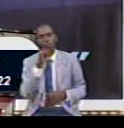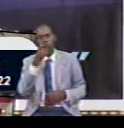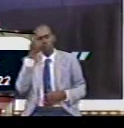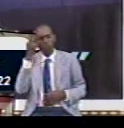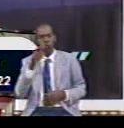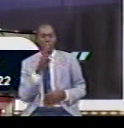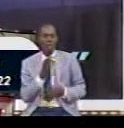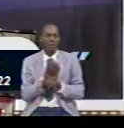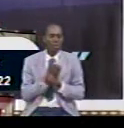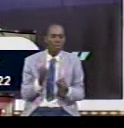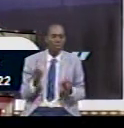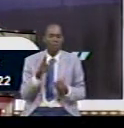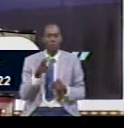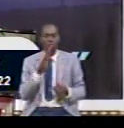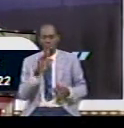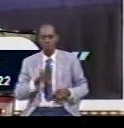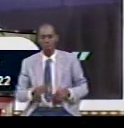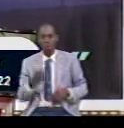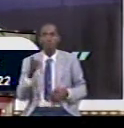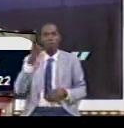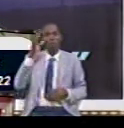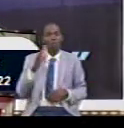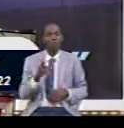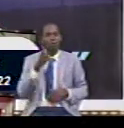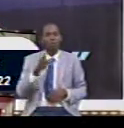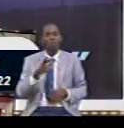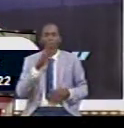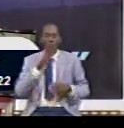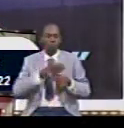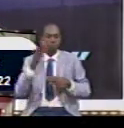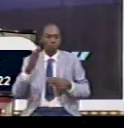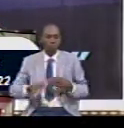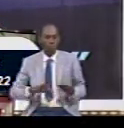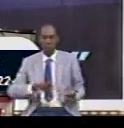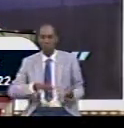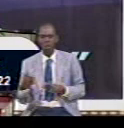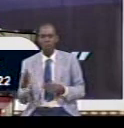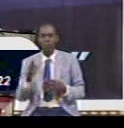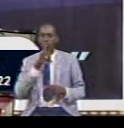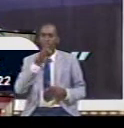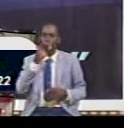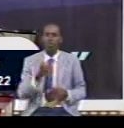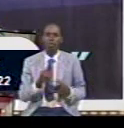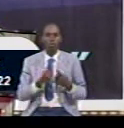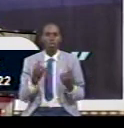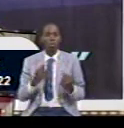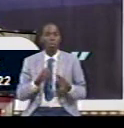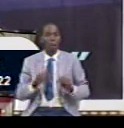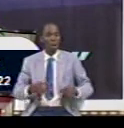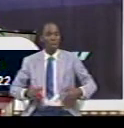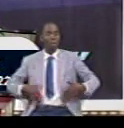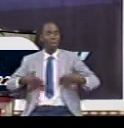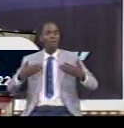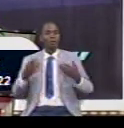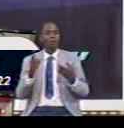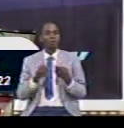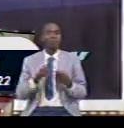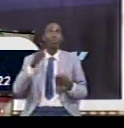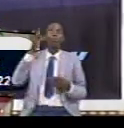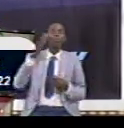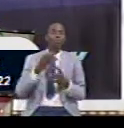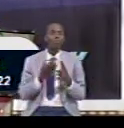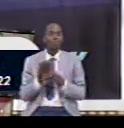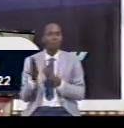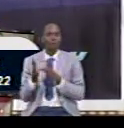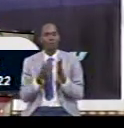child of God, you are dead indeed unto sin, but alive unto God through Jesus Christ our